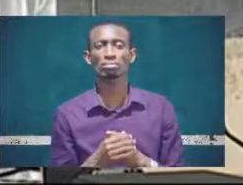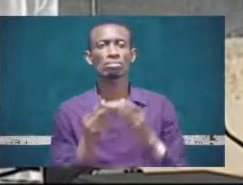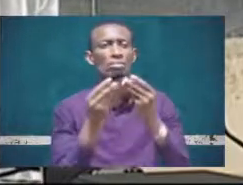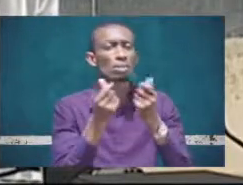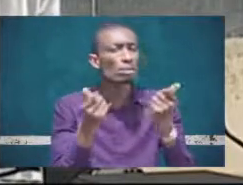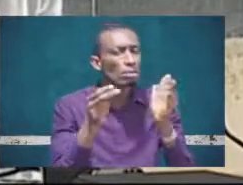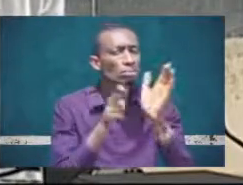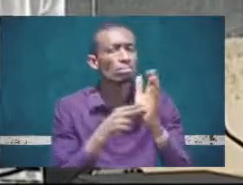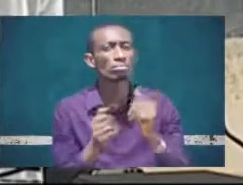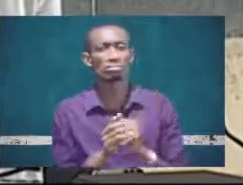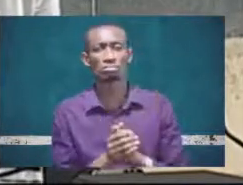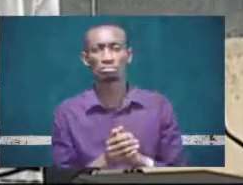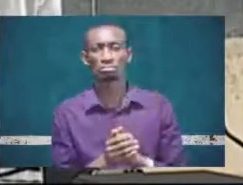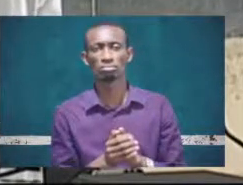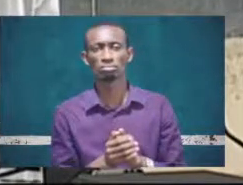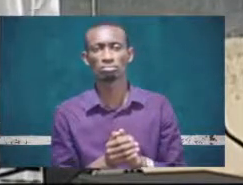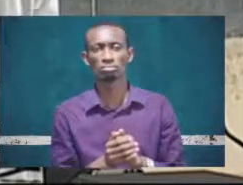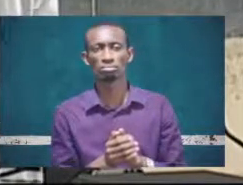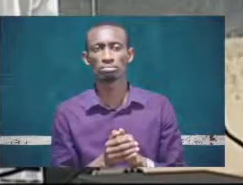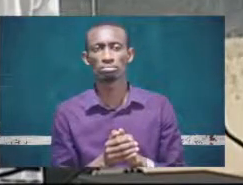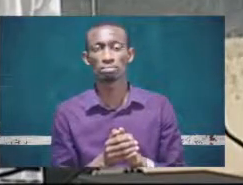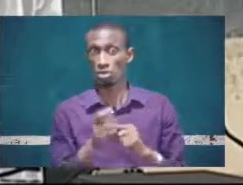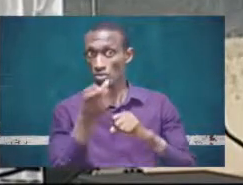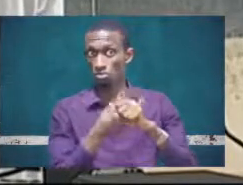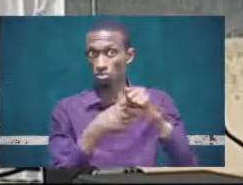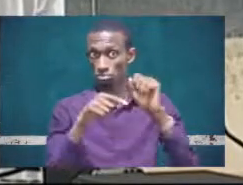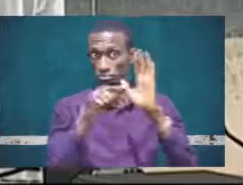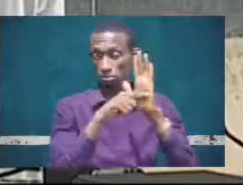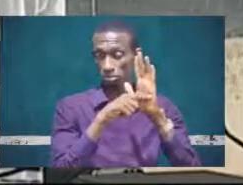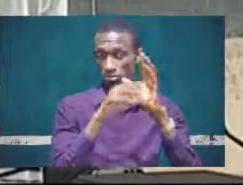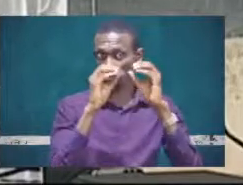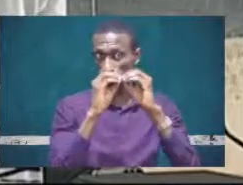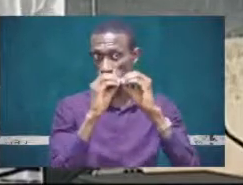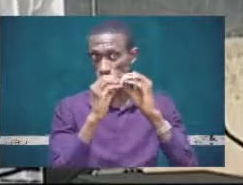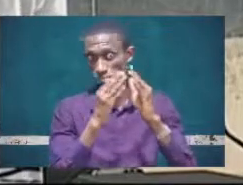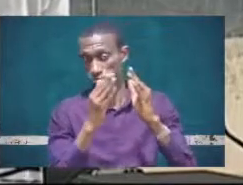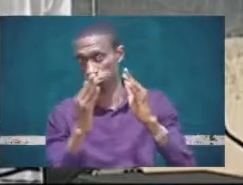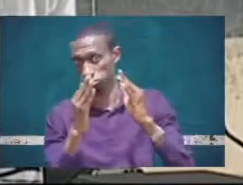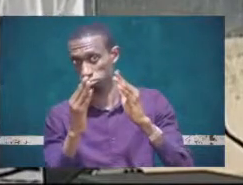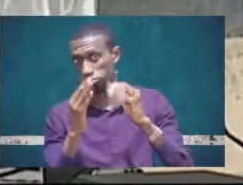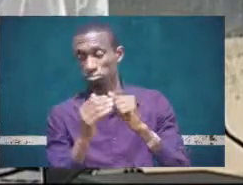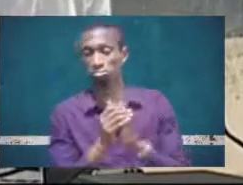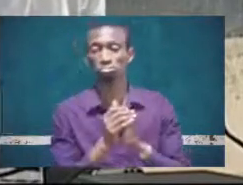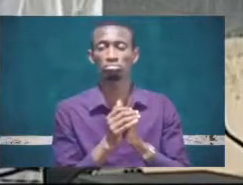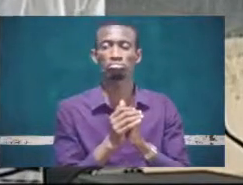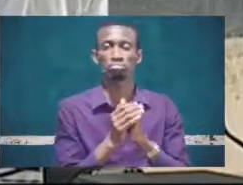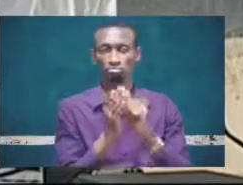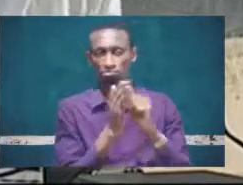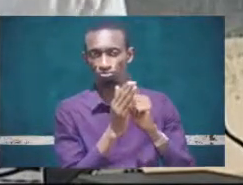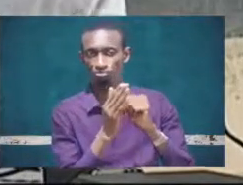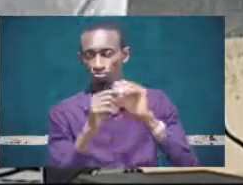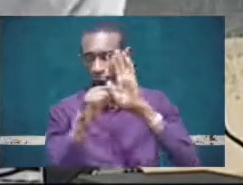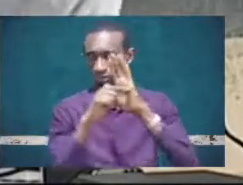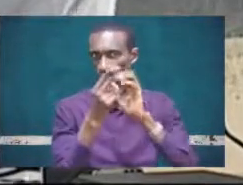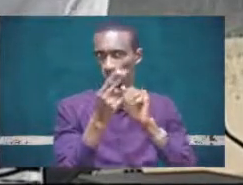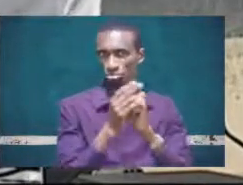be having from negative infinity up to negative 2. Still, the